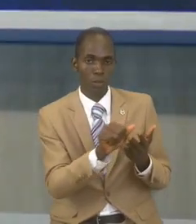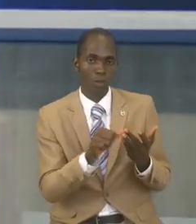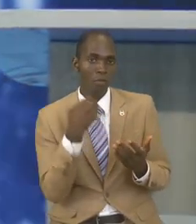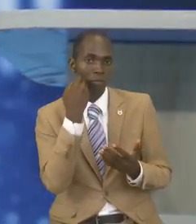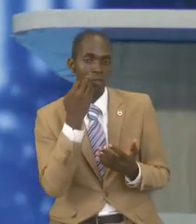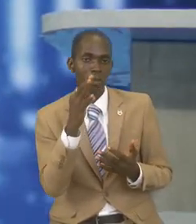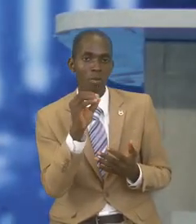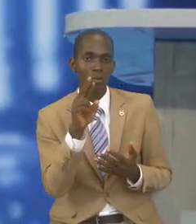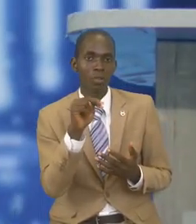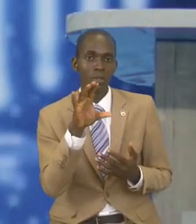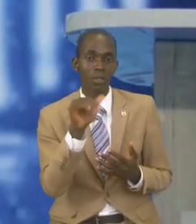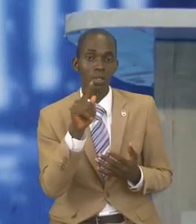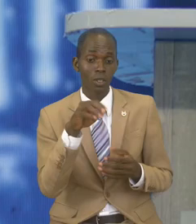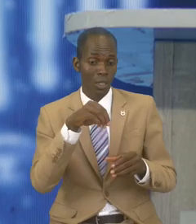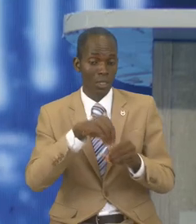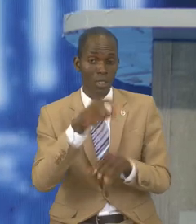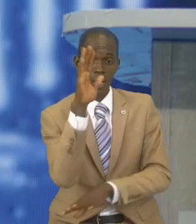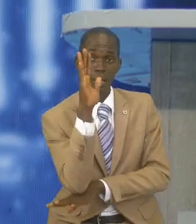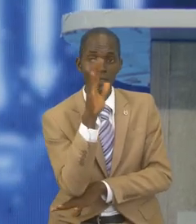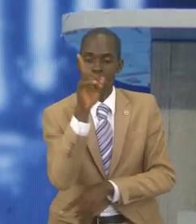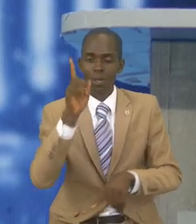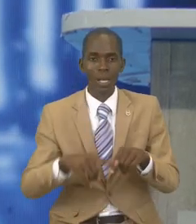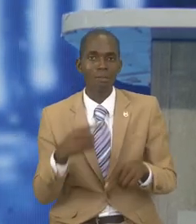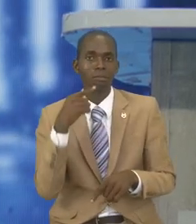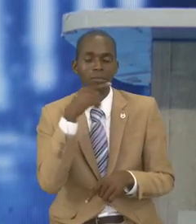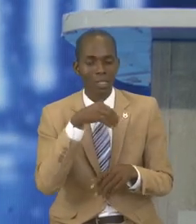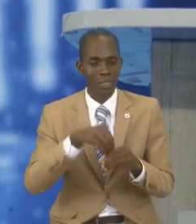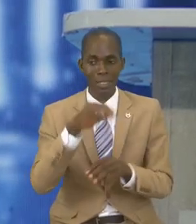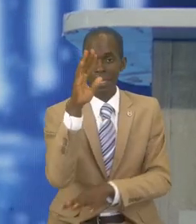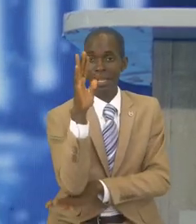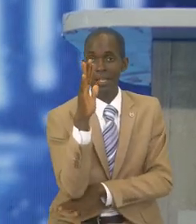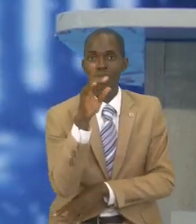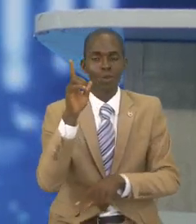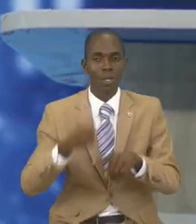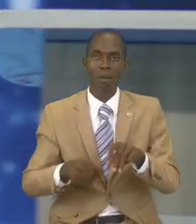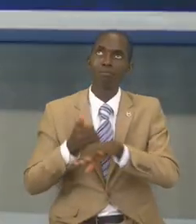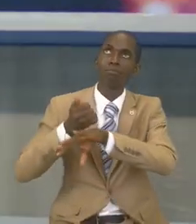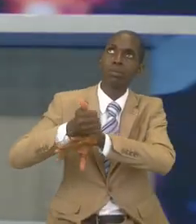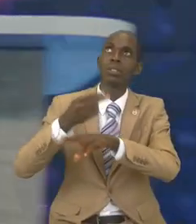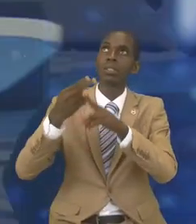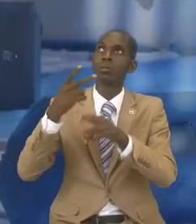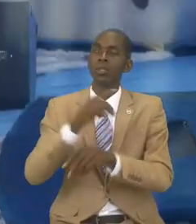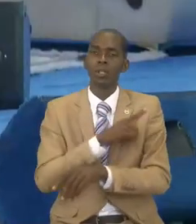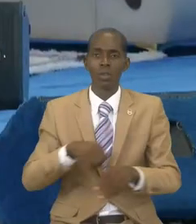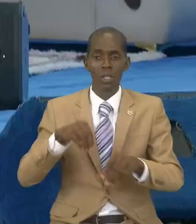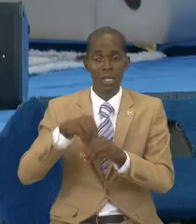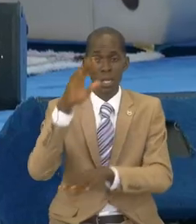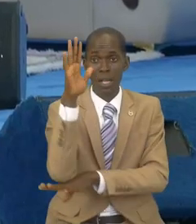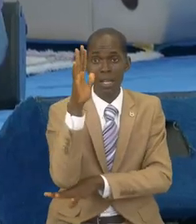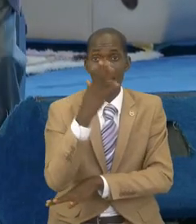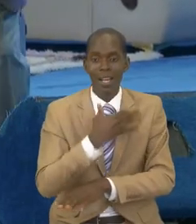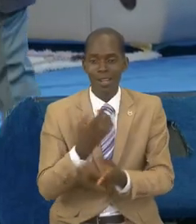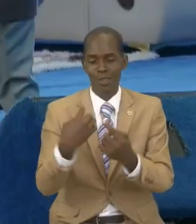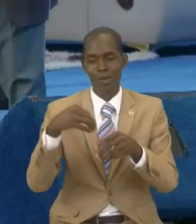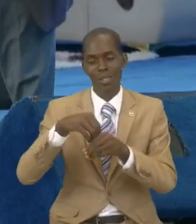the afternoon. You cannot tell lies in the afternoon. You cannot blaspheme the name of God in the afternoon. And then come in the